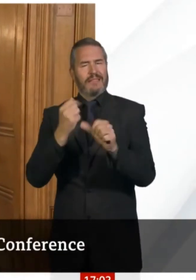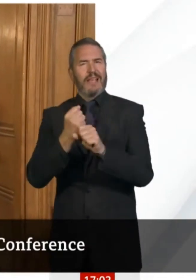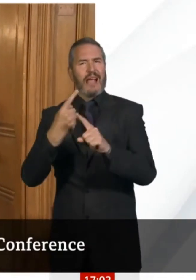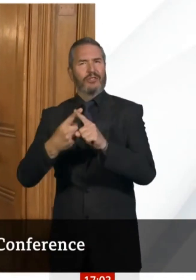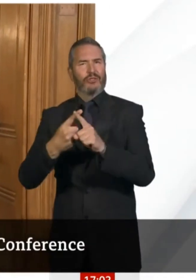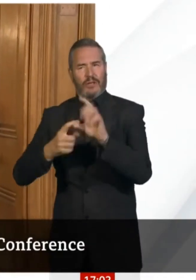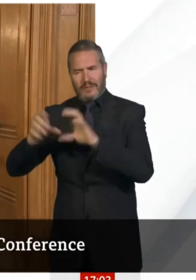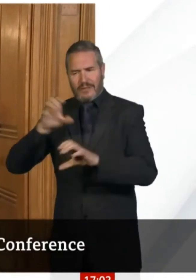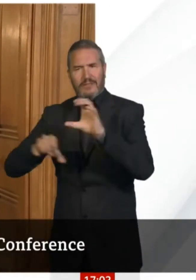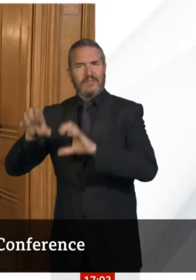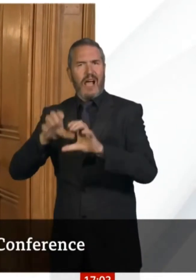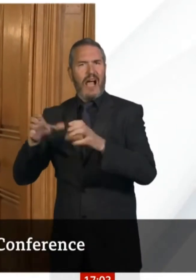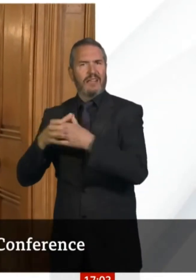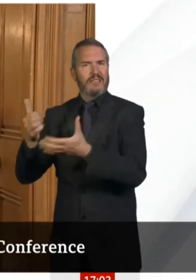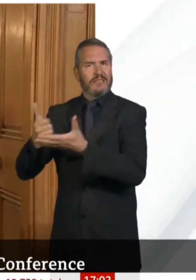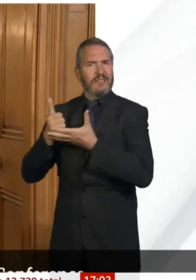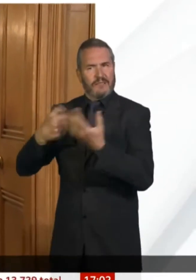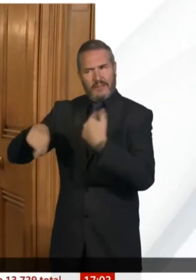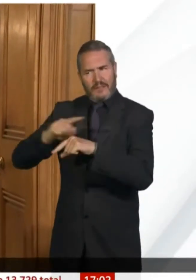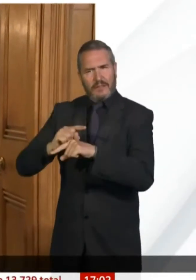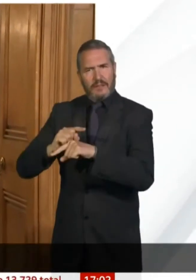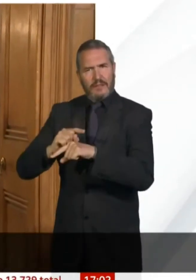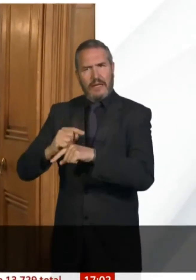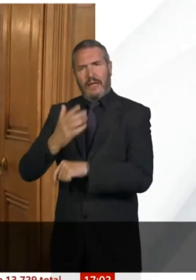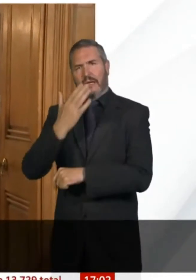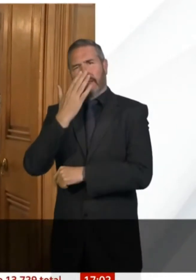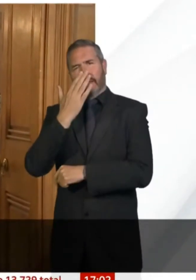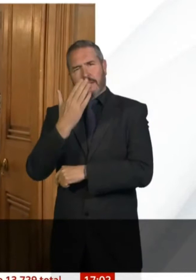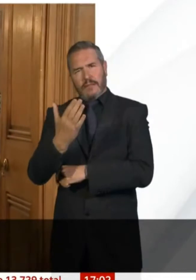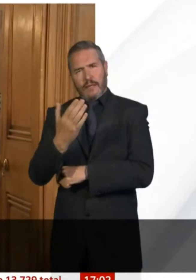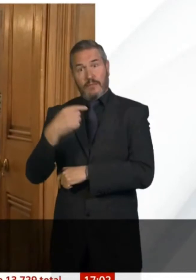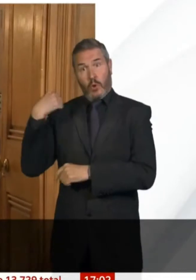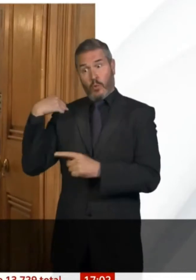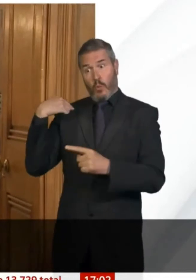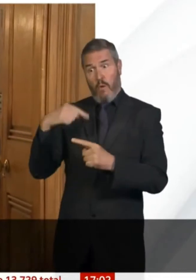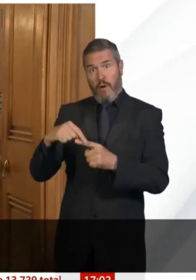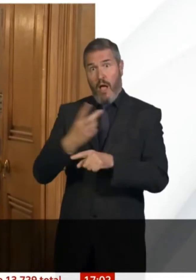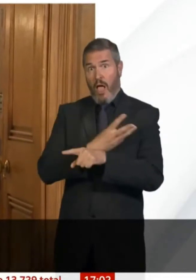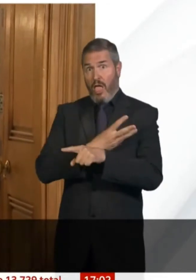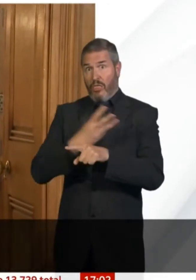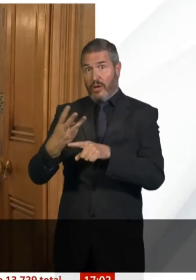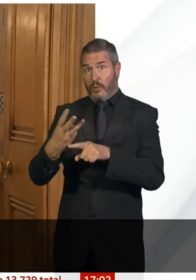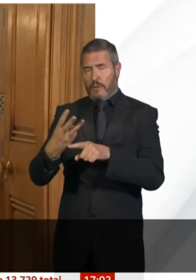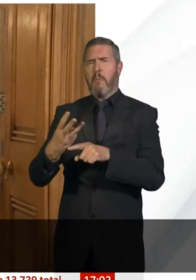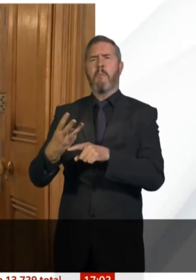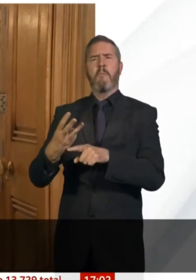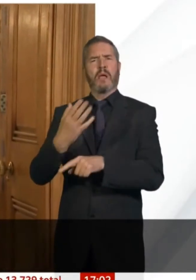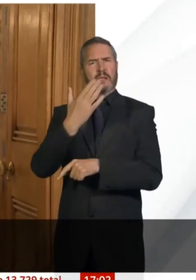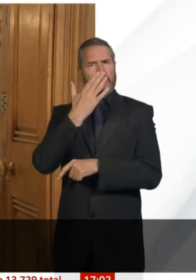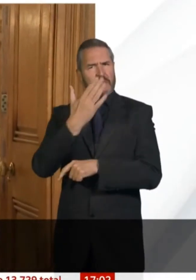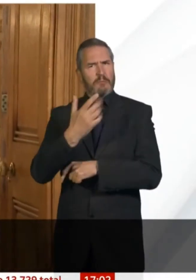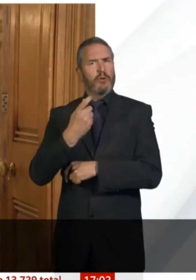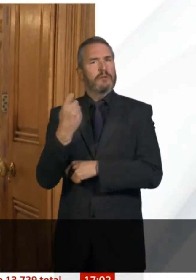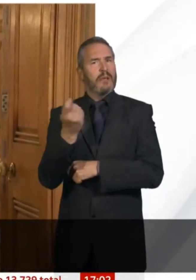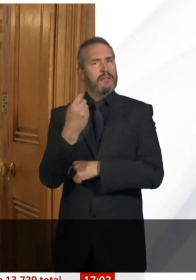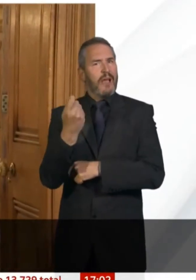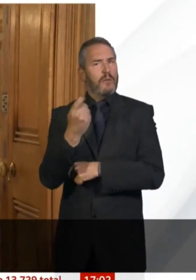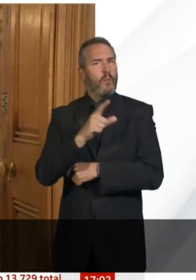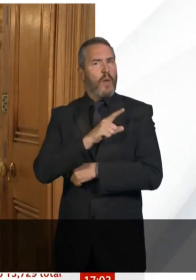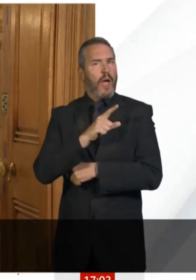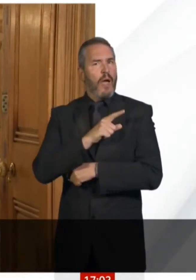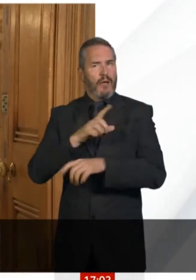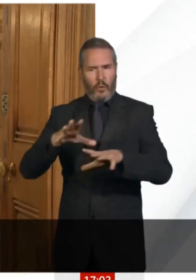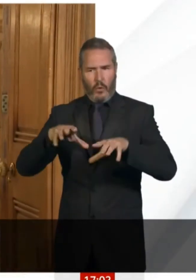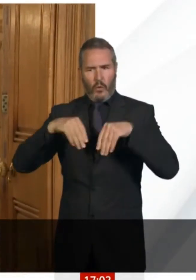social distancing measures. There are indications that the measures that we put in place have been successful in slowing down the spread